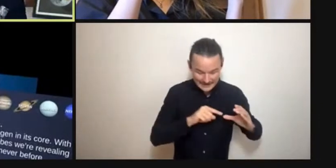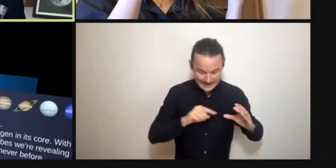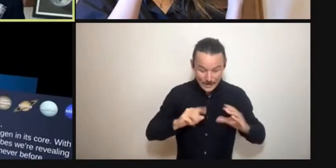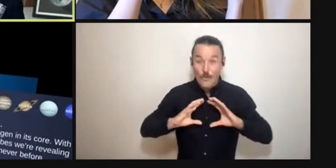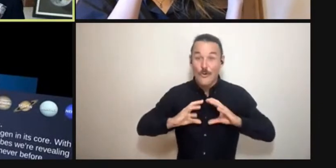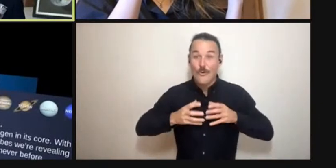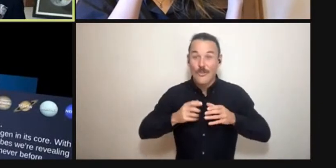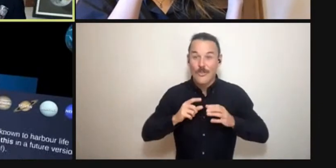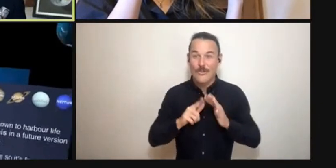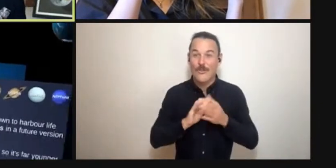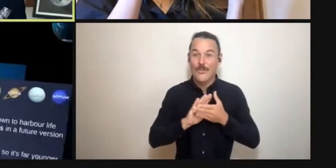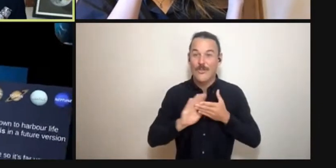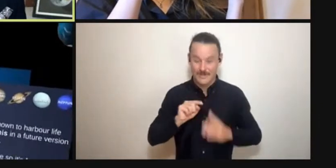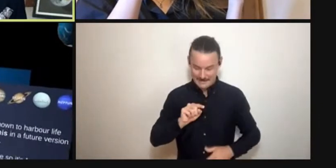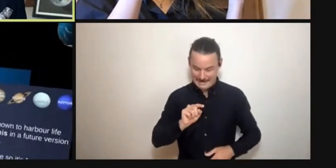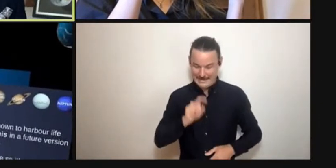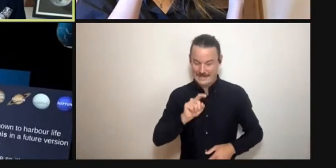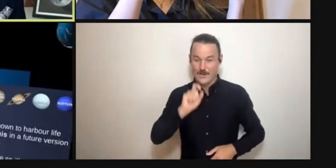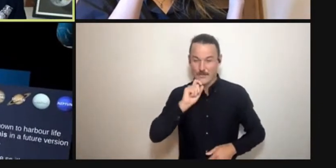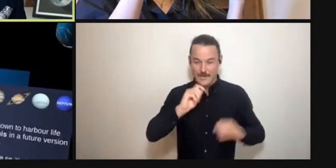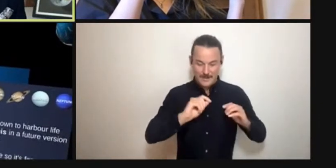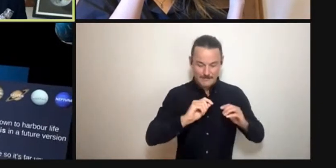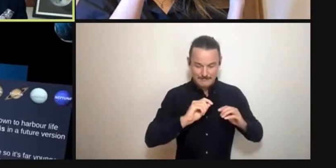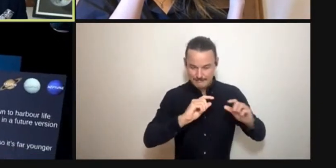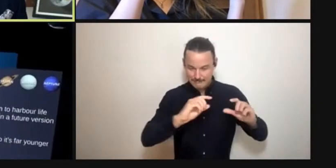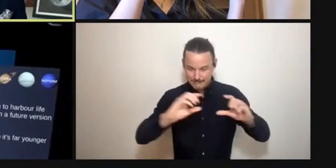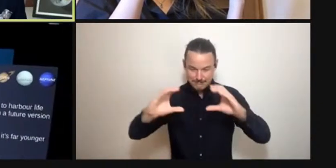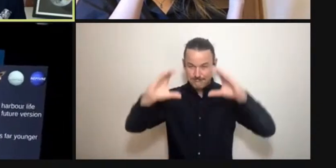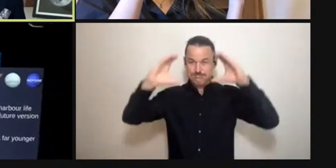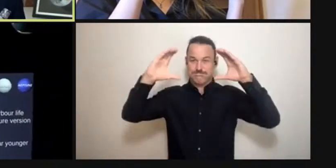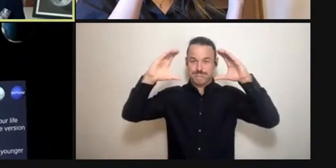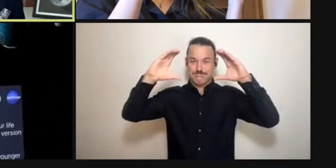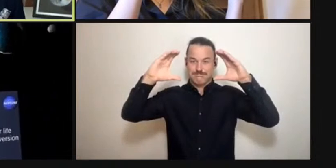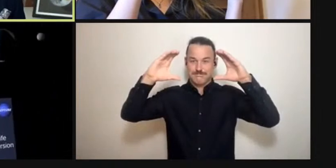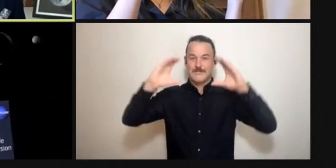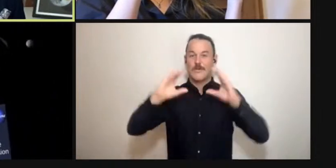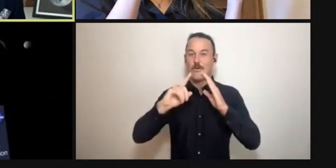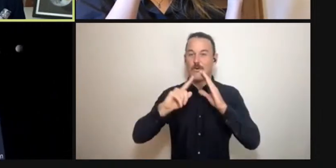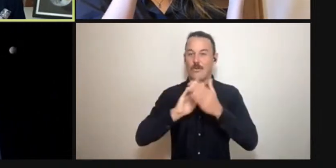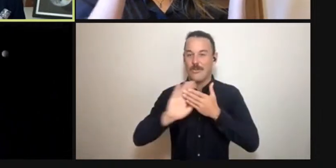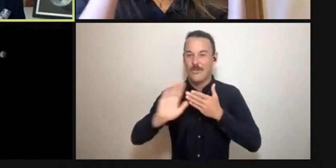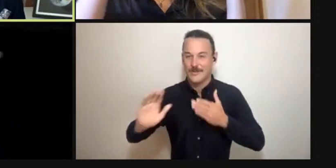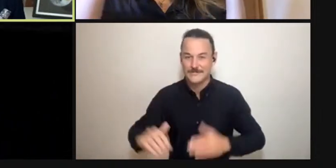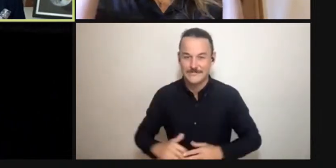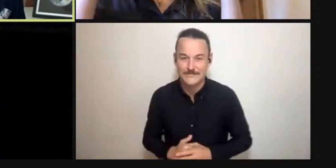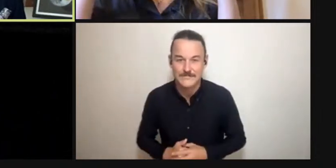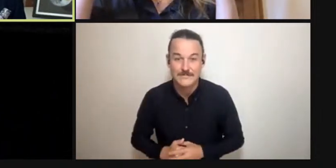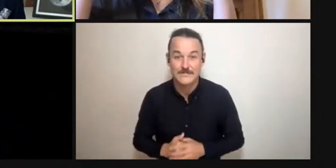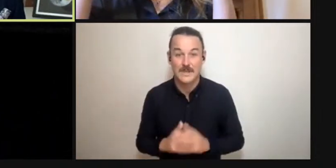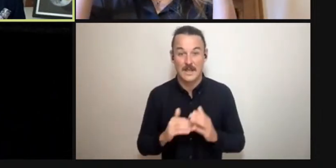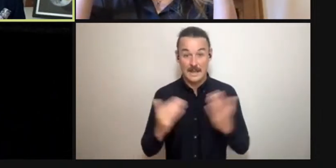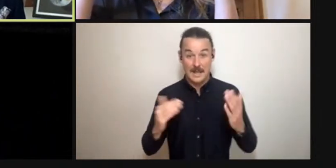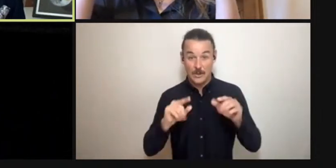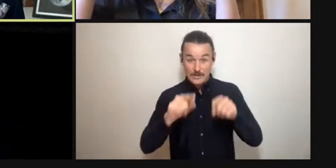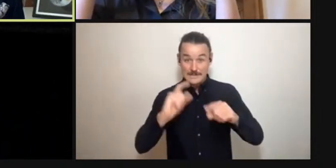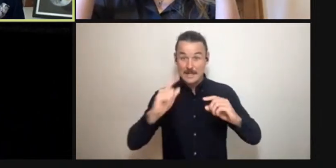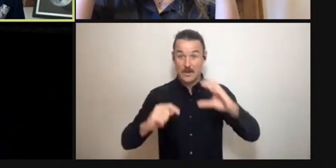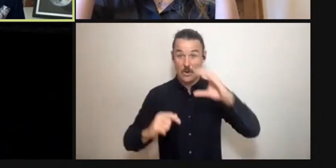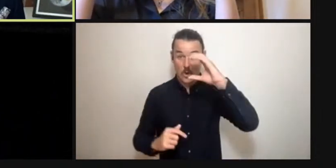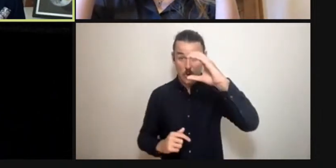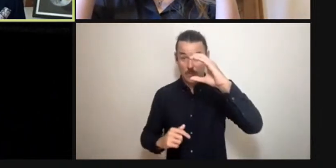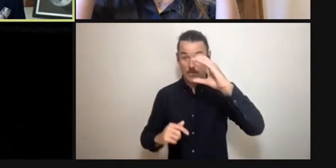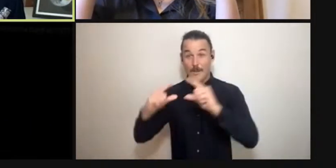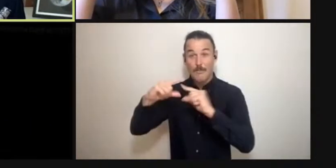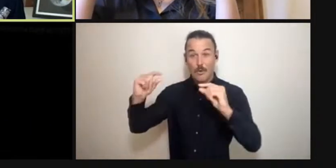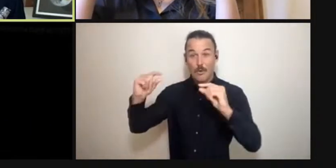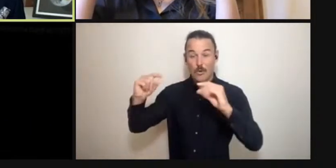transported to the Earth. And hopefully everyone is now seeing the moon go around. Oh my goodness, we've